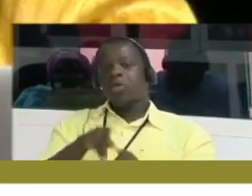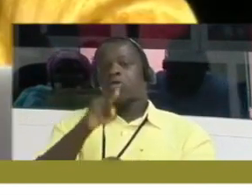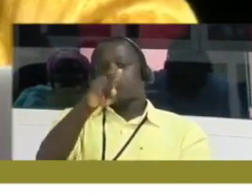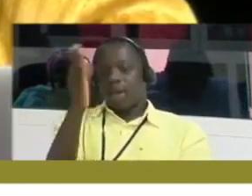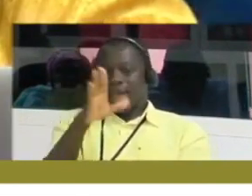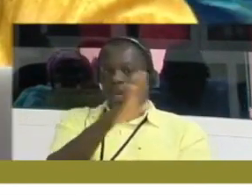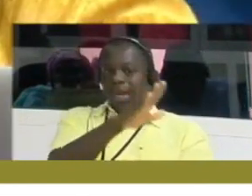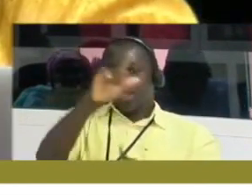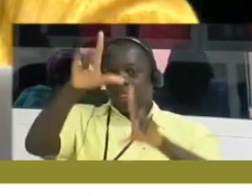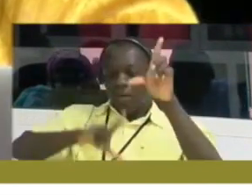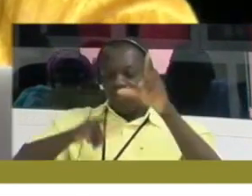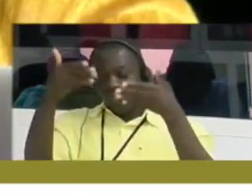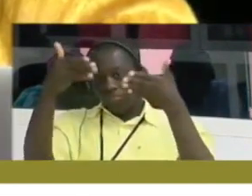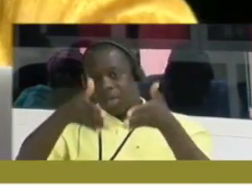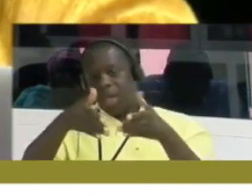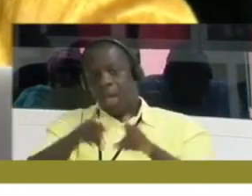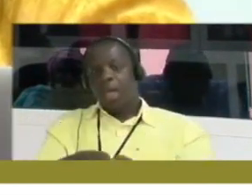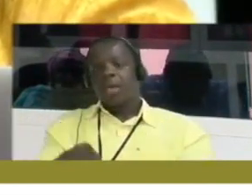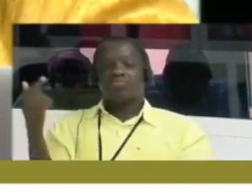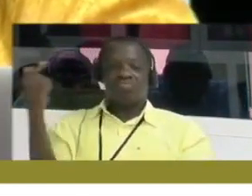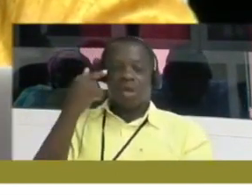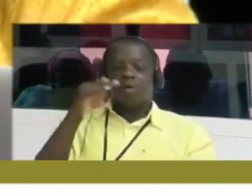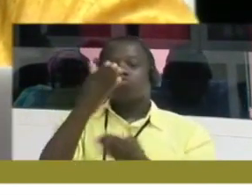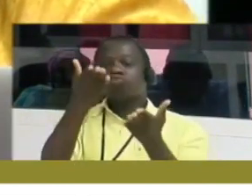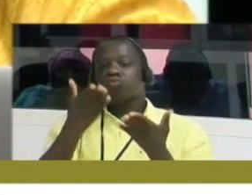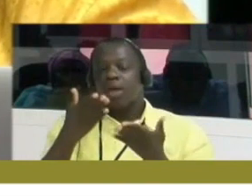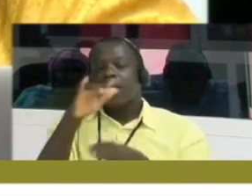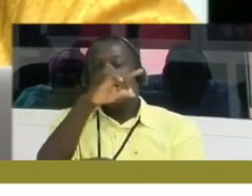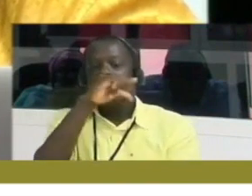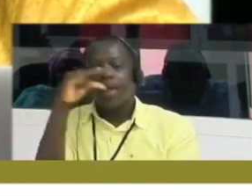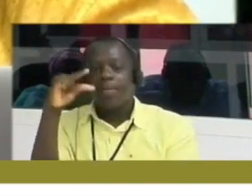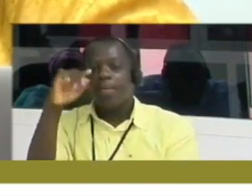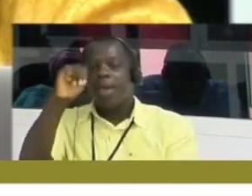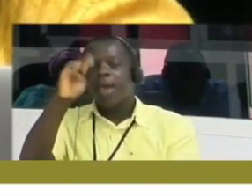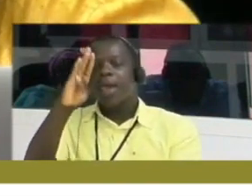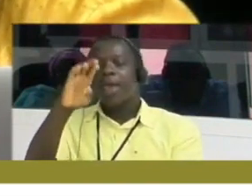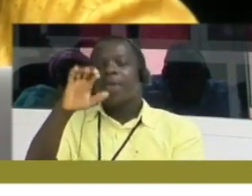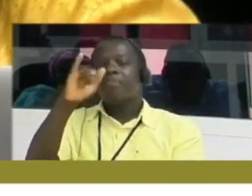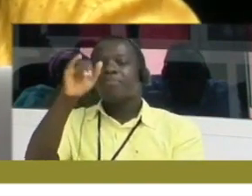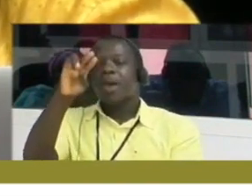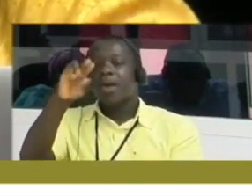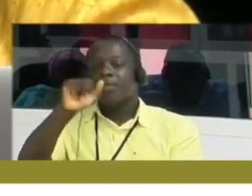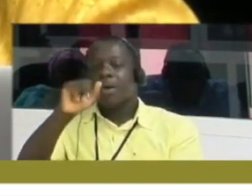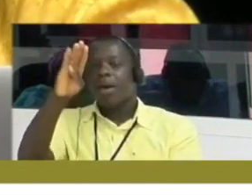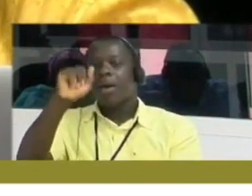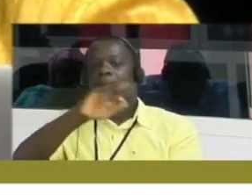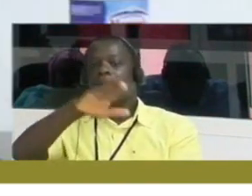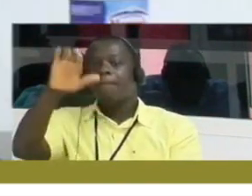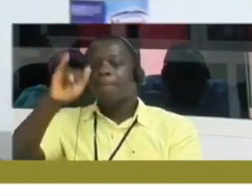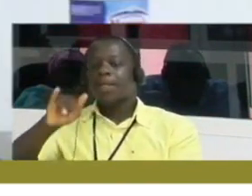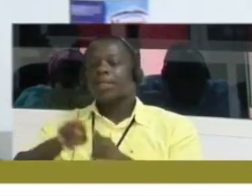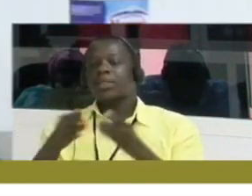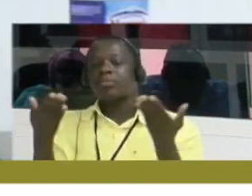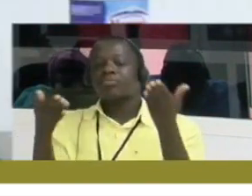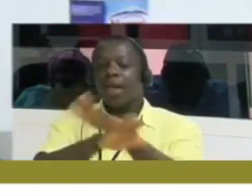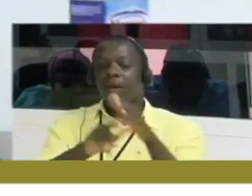any stage hear that a student called Ibrahima Barry was killed or died in Birkama? I only knew when the